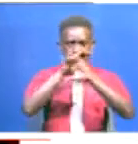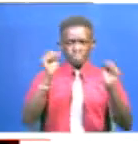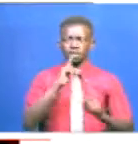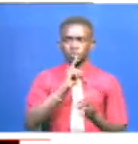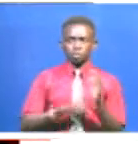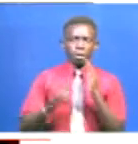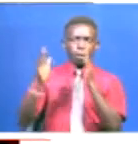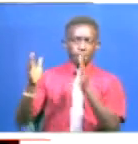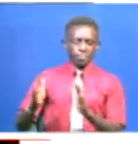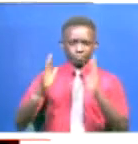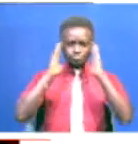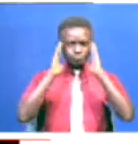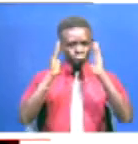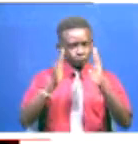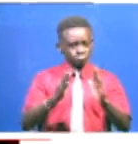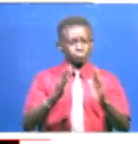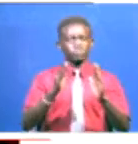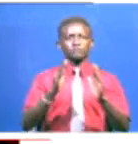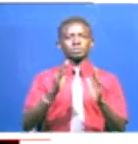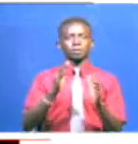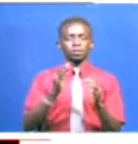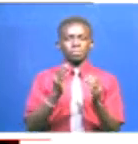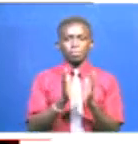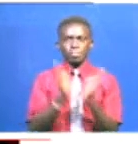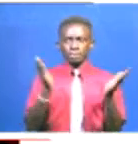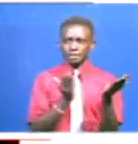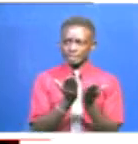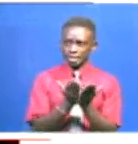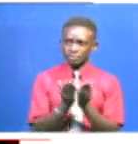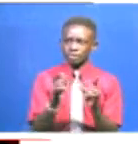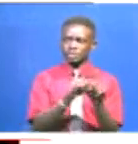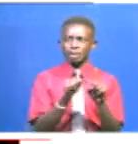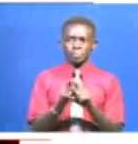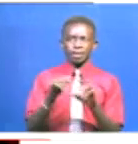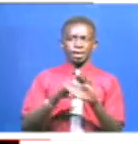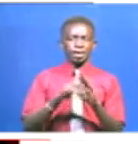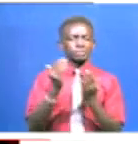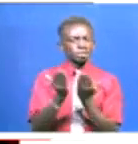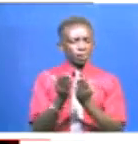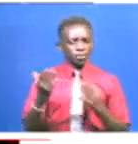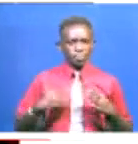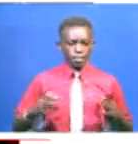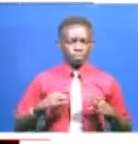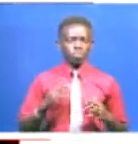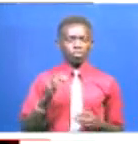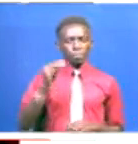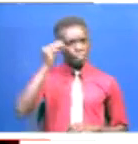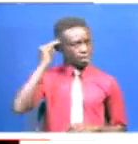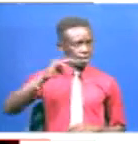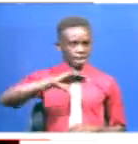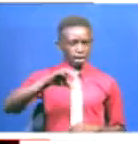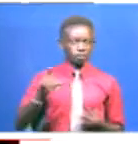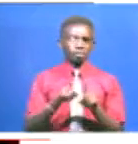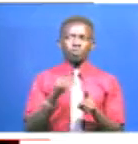public servant and a passionate advocate for the people and interests of Mandera County as a whole. National Assembly Speaker